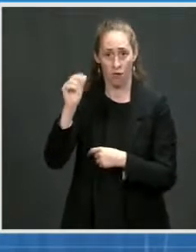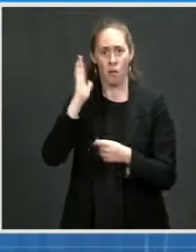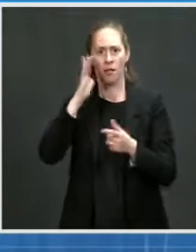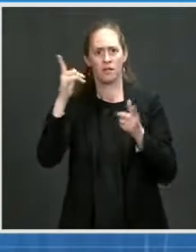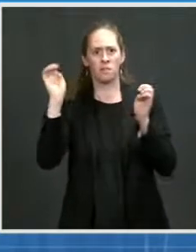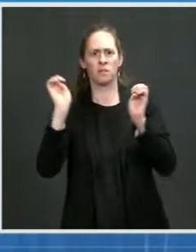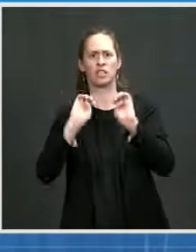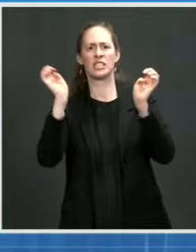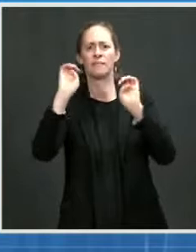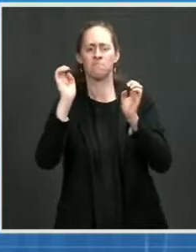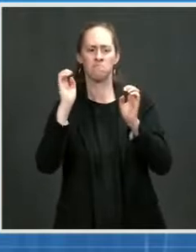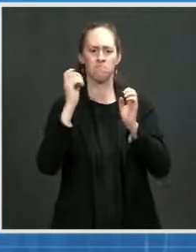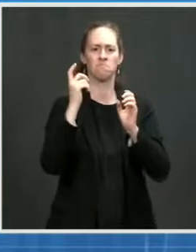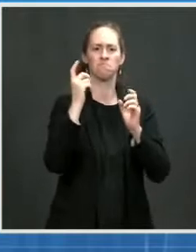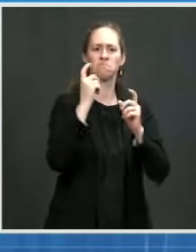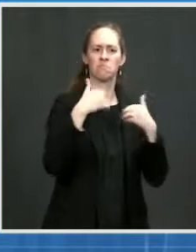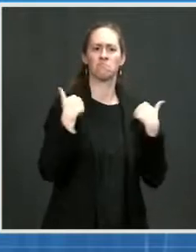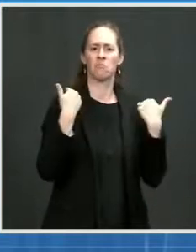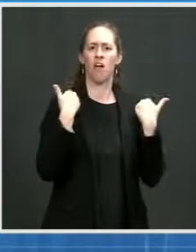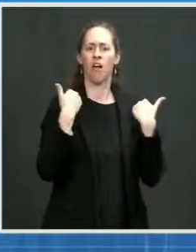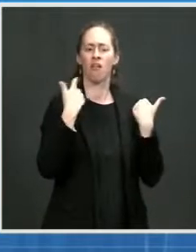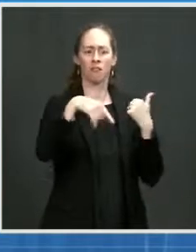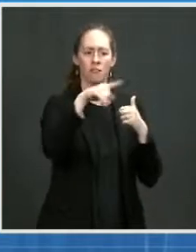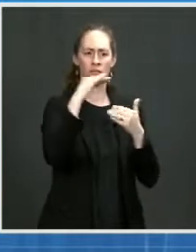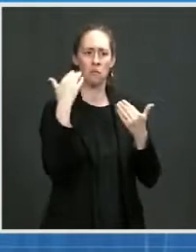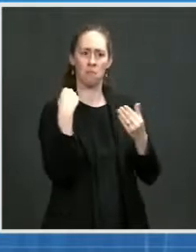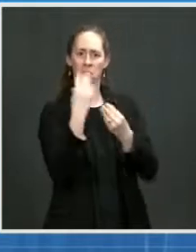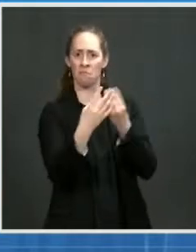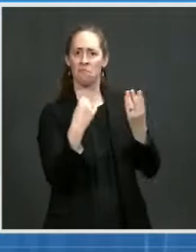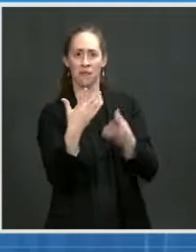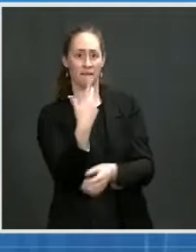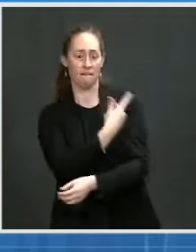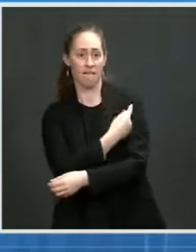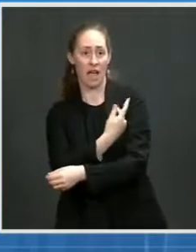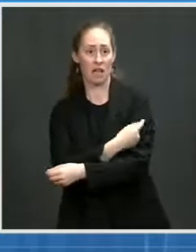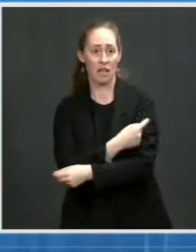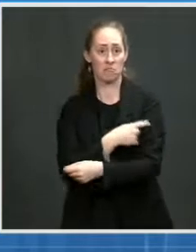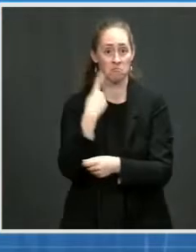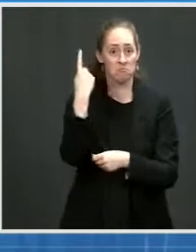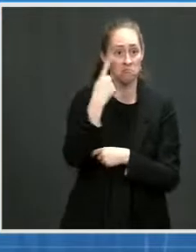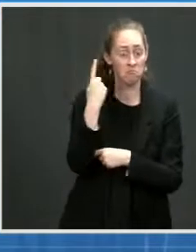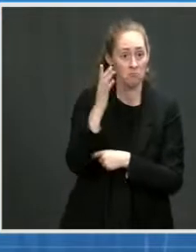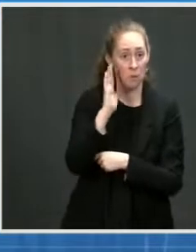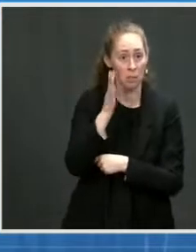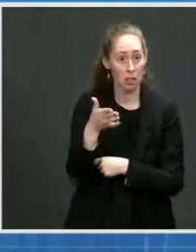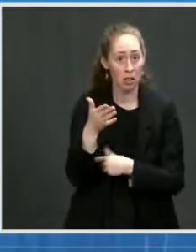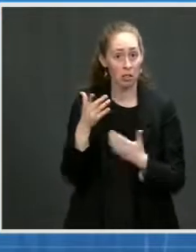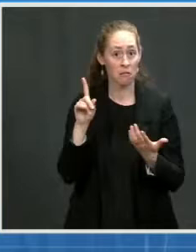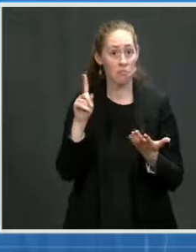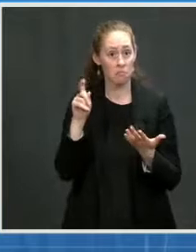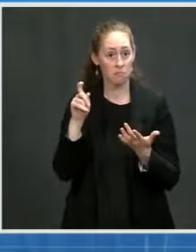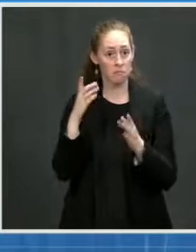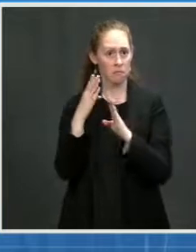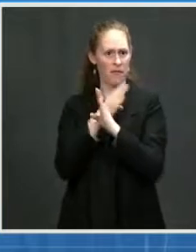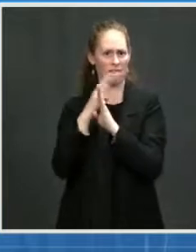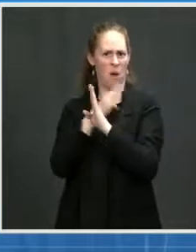is the significance in this, and what does this mean for getting teens vaccinated by the school year? Dr. Fauci, would you like to take that?